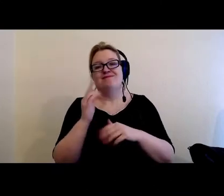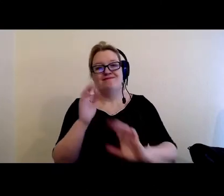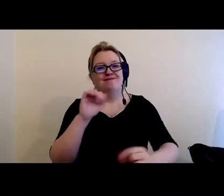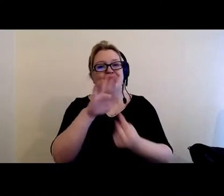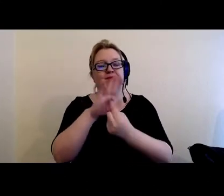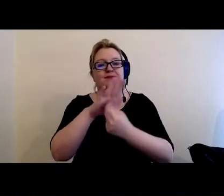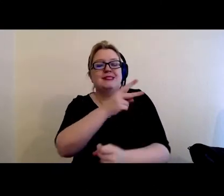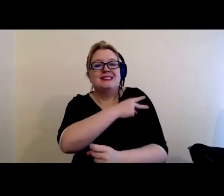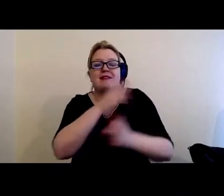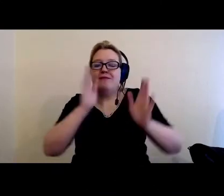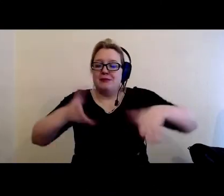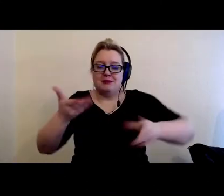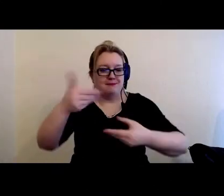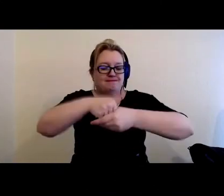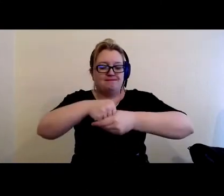those ideas,